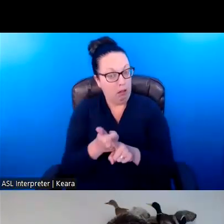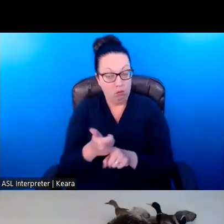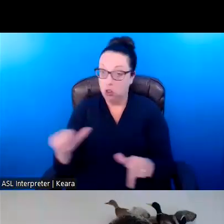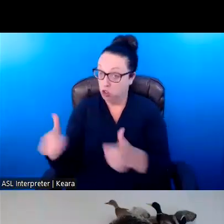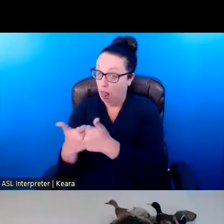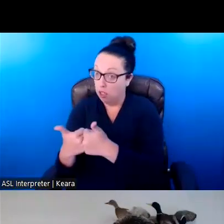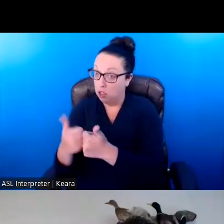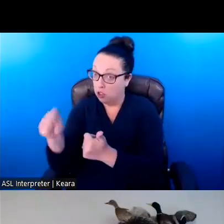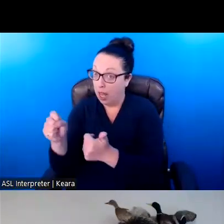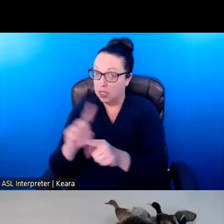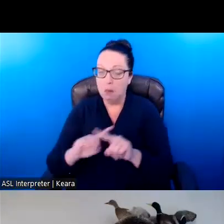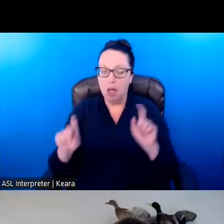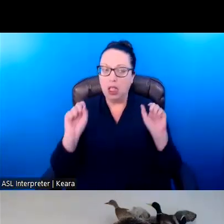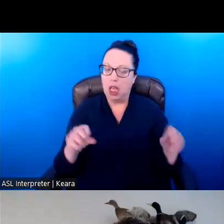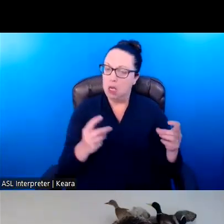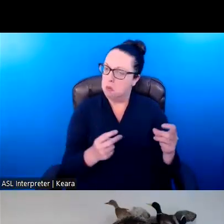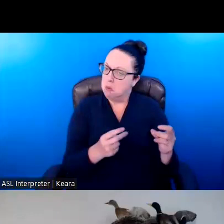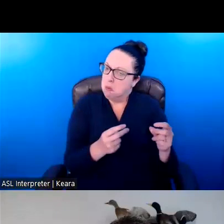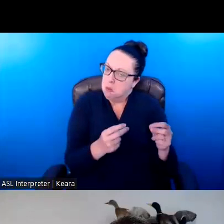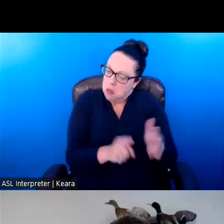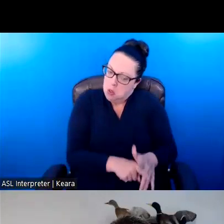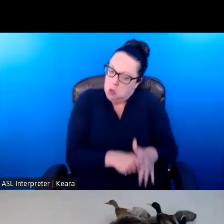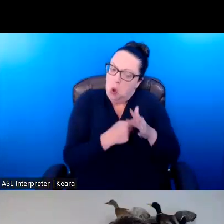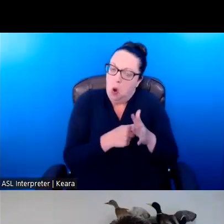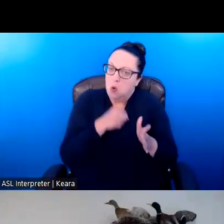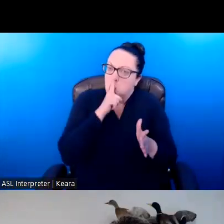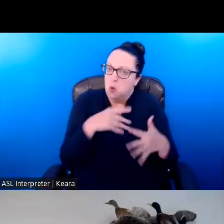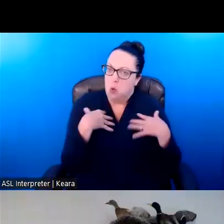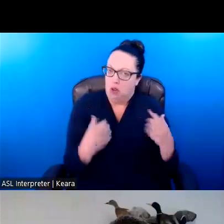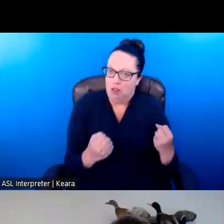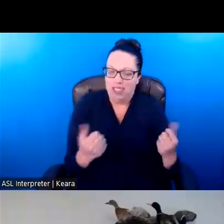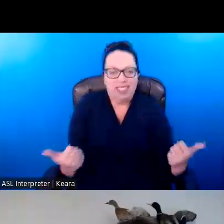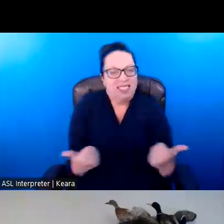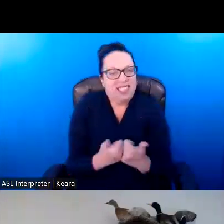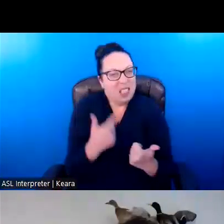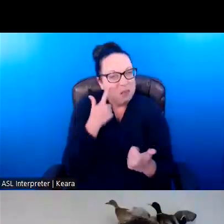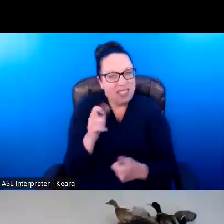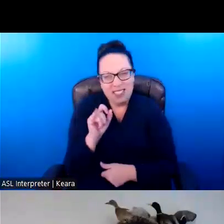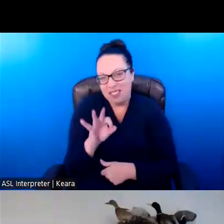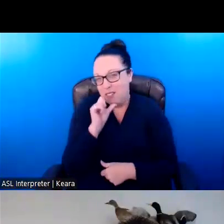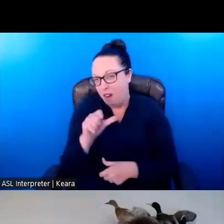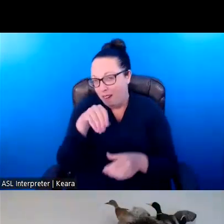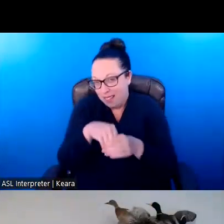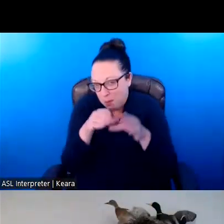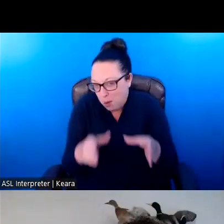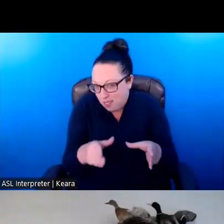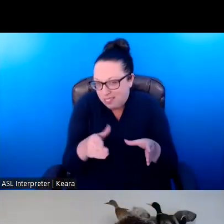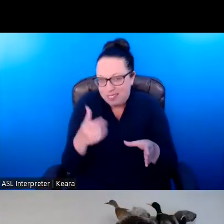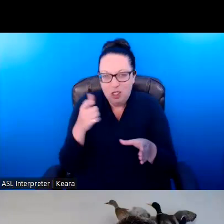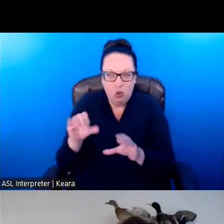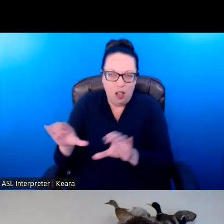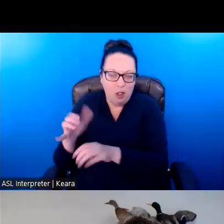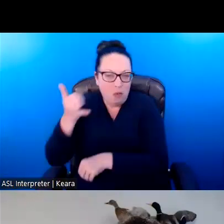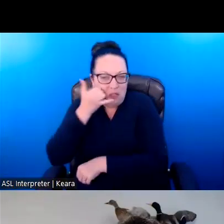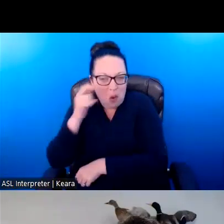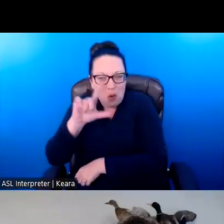real recovery. But it's difficult. It's challenging because if you don't do it in person and you're trying to do it on the phone or Zoom, it's not as good, but it's still